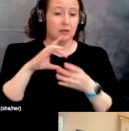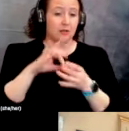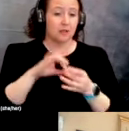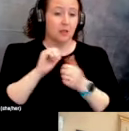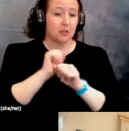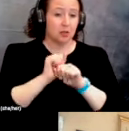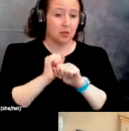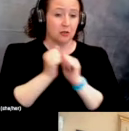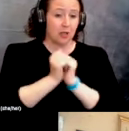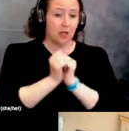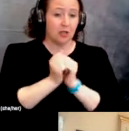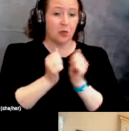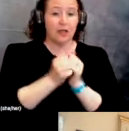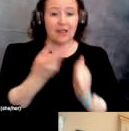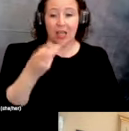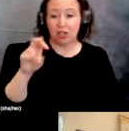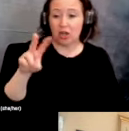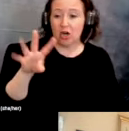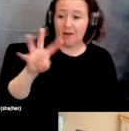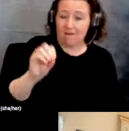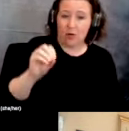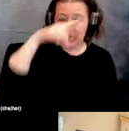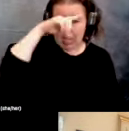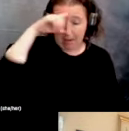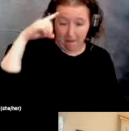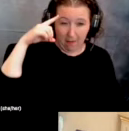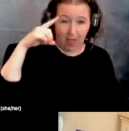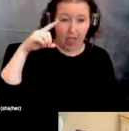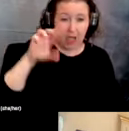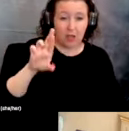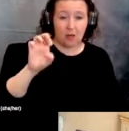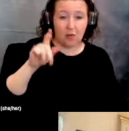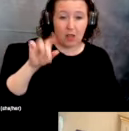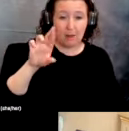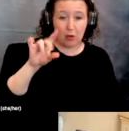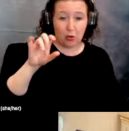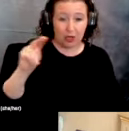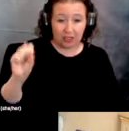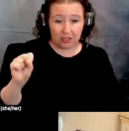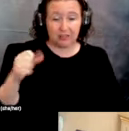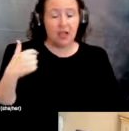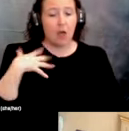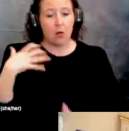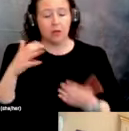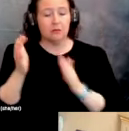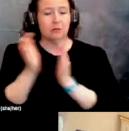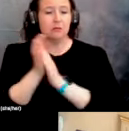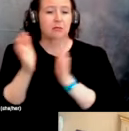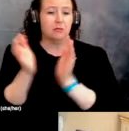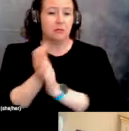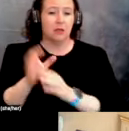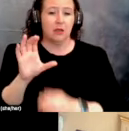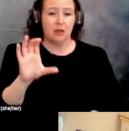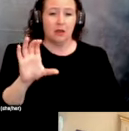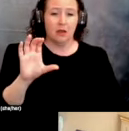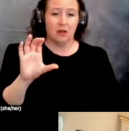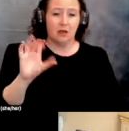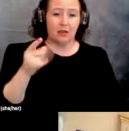Black reparations, especially when it comes to the Nikkei and Japanese American community. I wanna give a shout out to the amazing Kathy